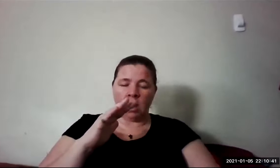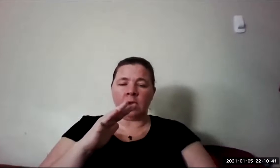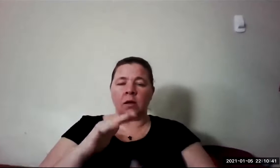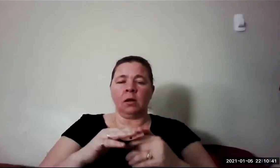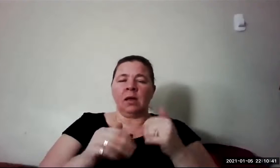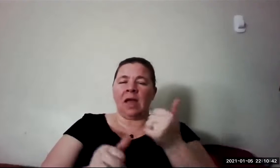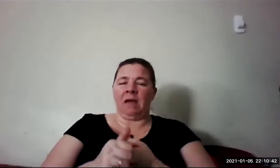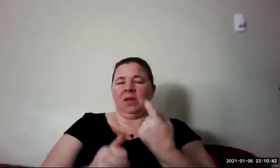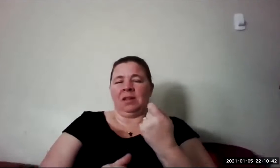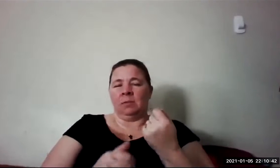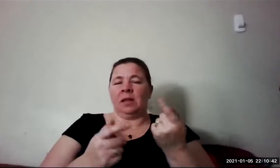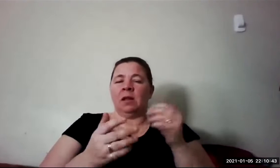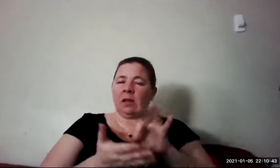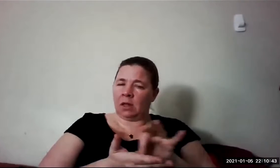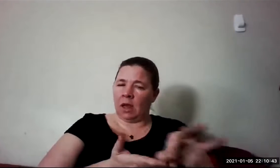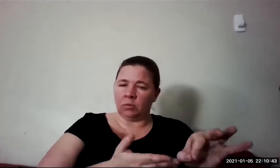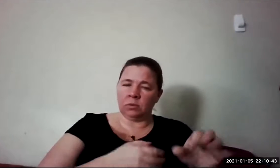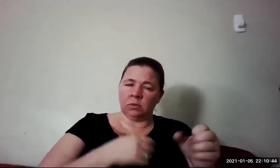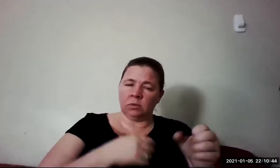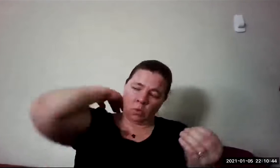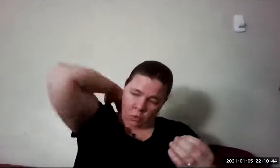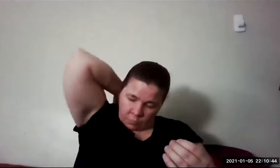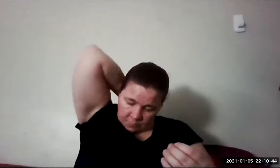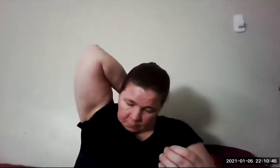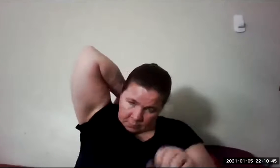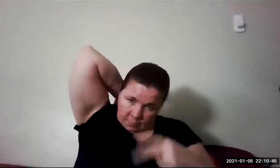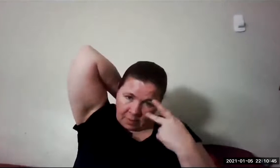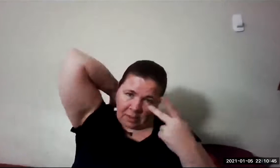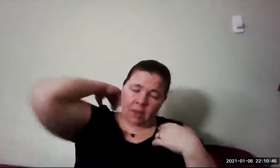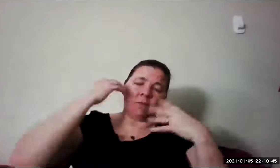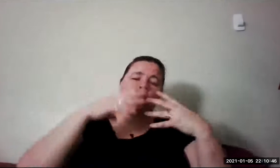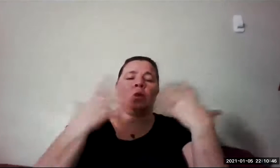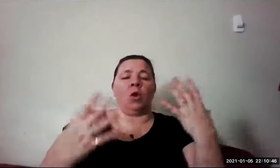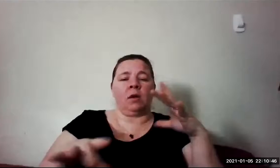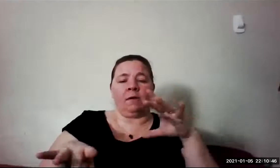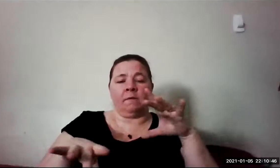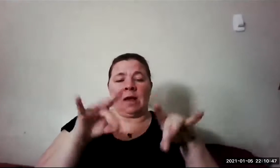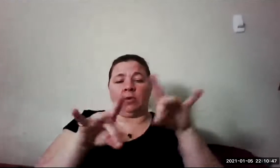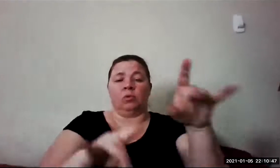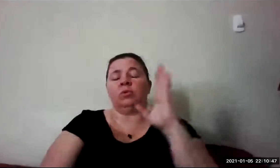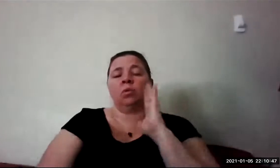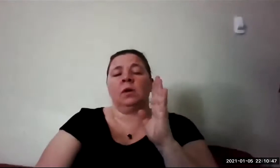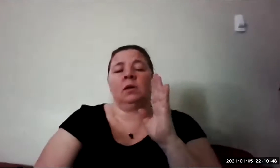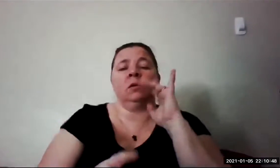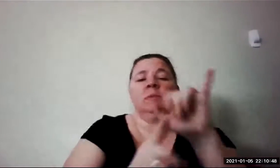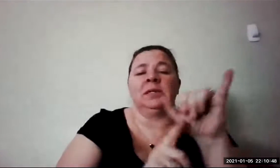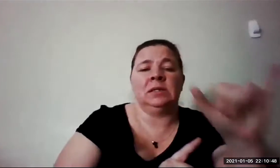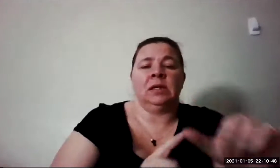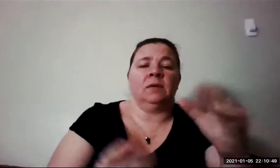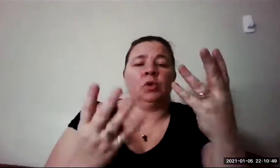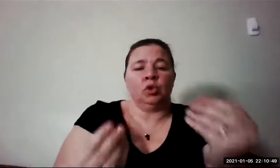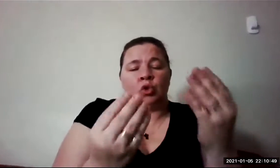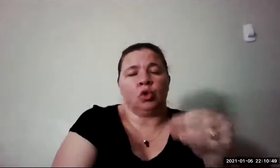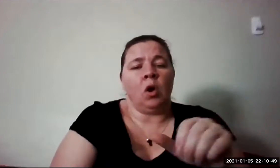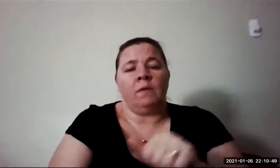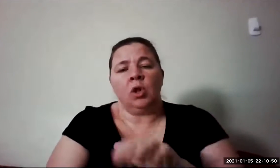bit counts. And our CEO also said there'll be a lot of founders that actually want to stay in soft launch because we'll be